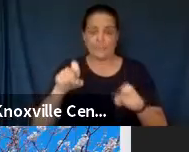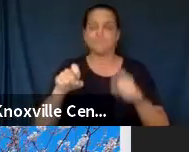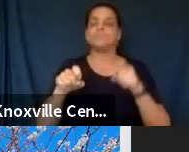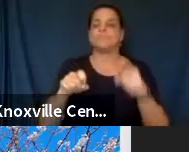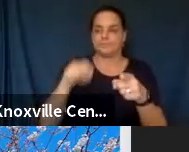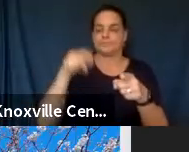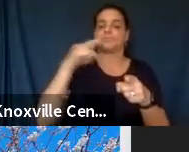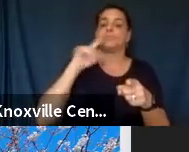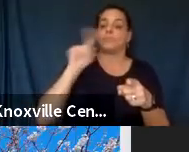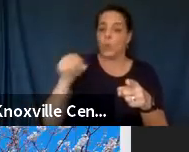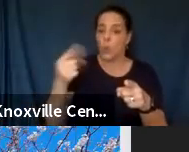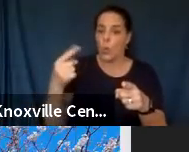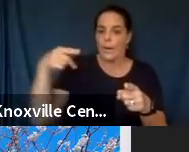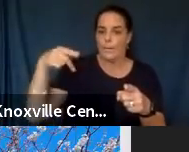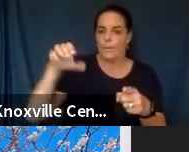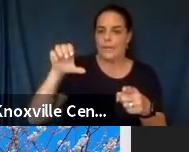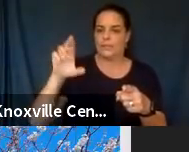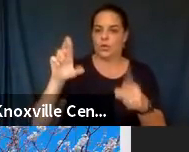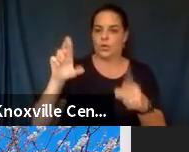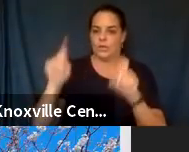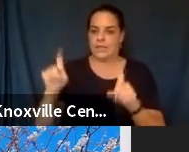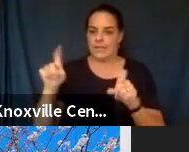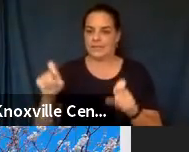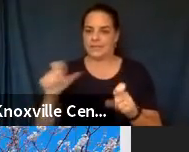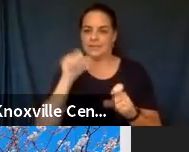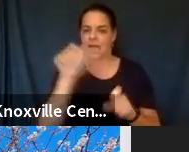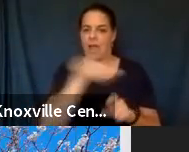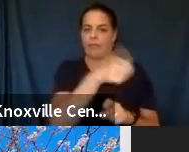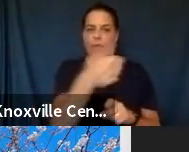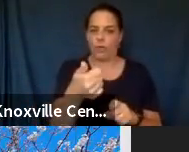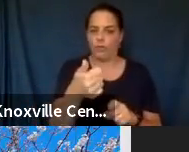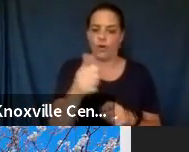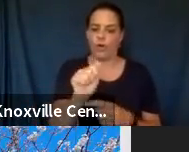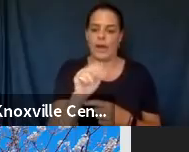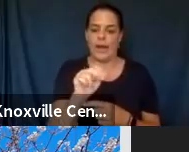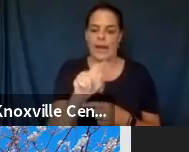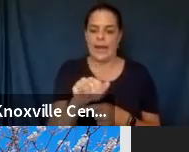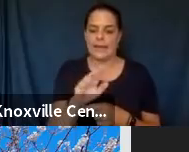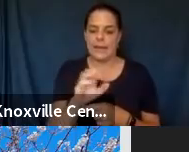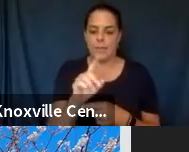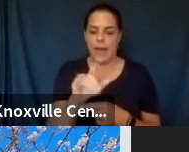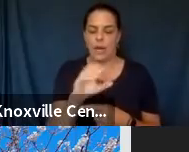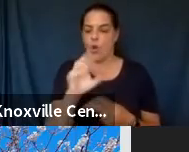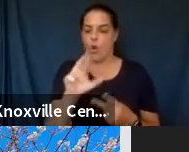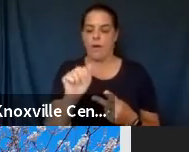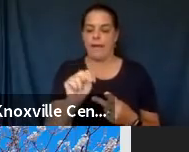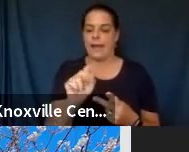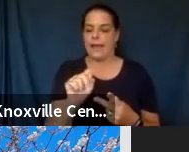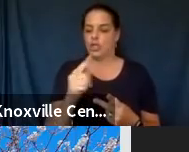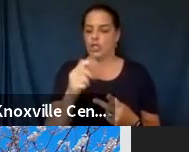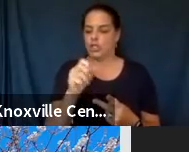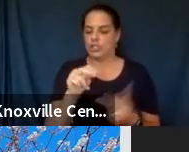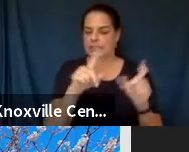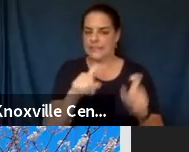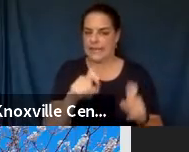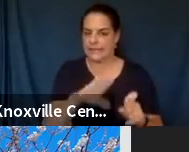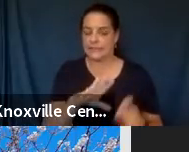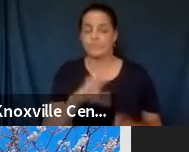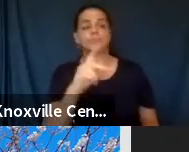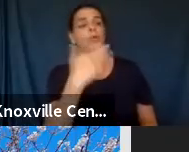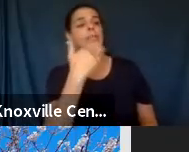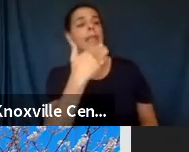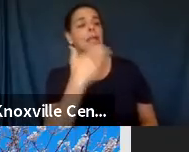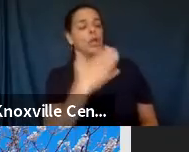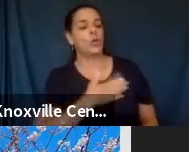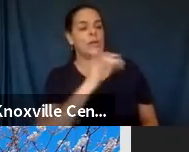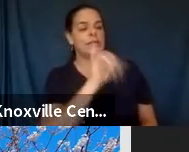just PCR tests, not any antigen or antibody tests. Great, I appreciate that. Sure.